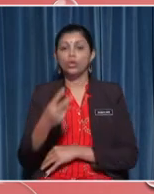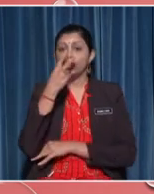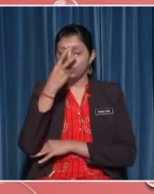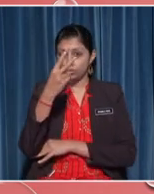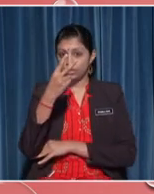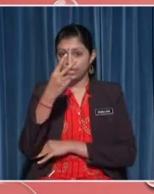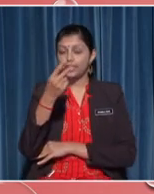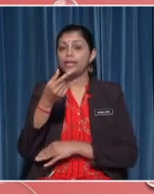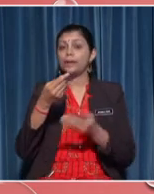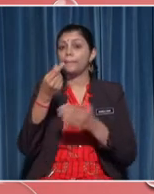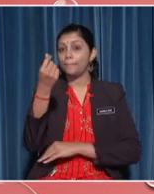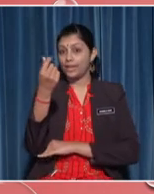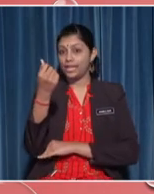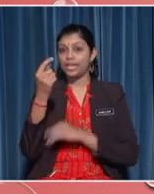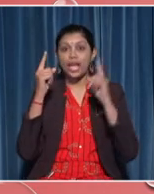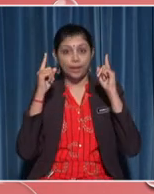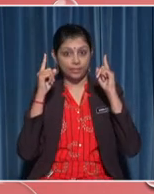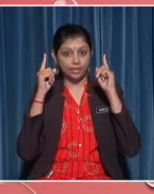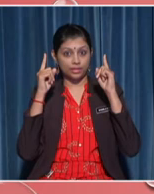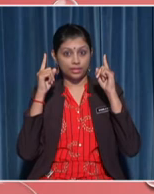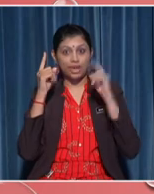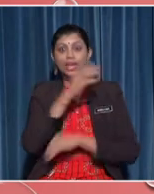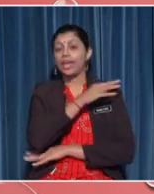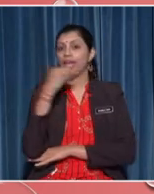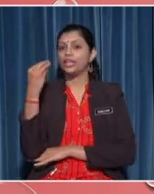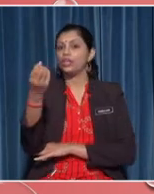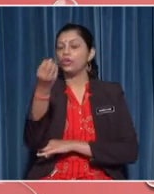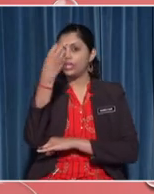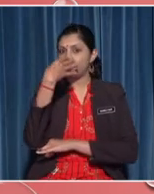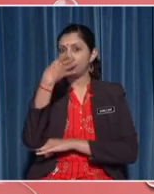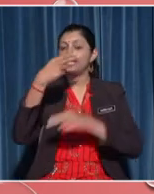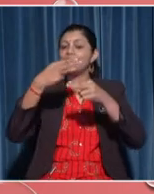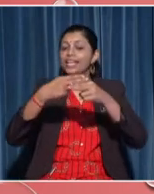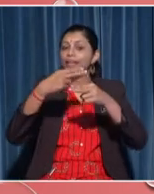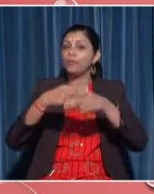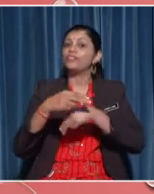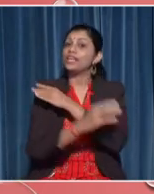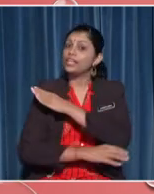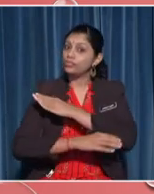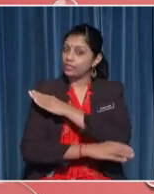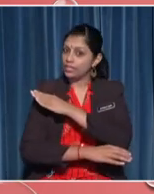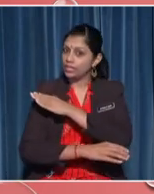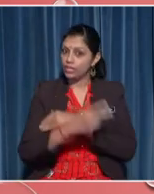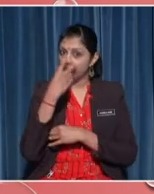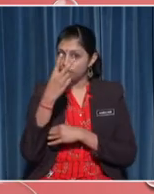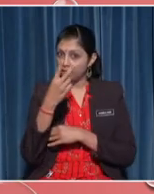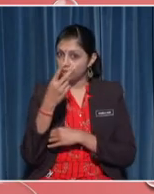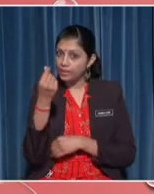Can you tell me what is the name of the country and its